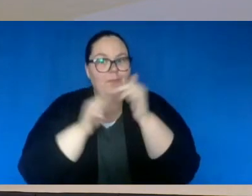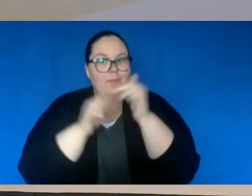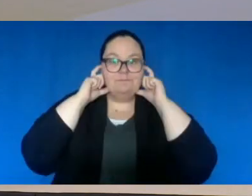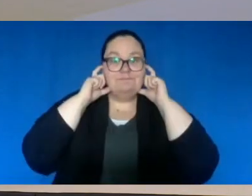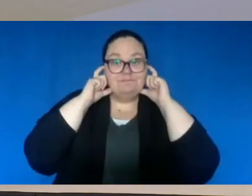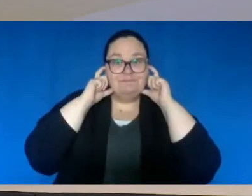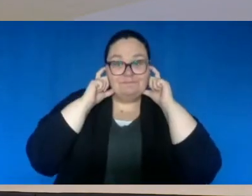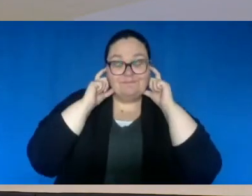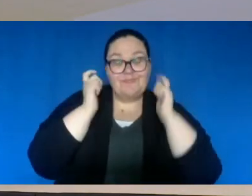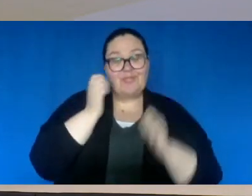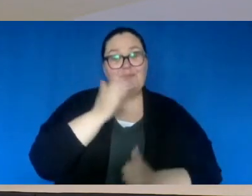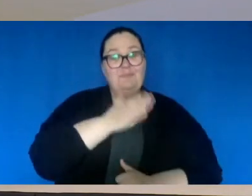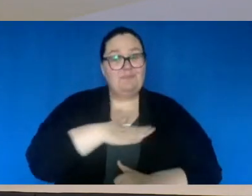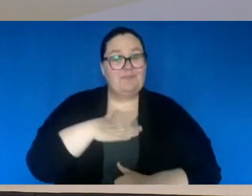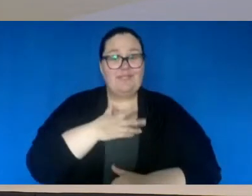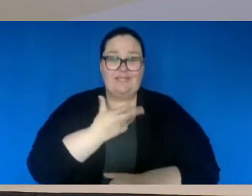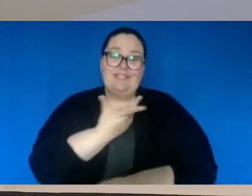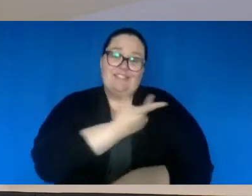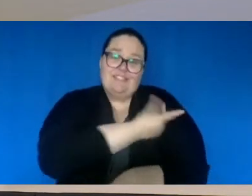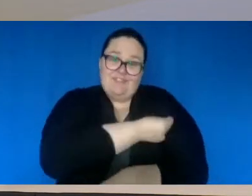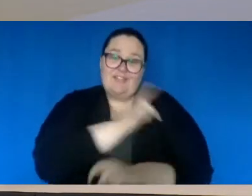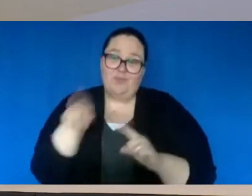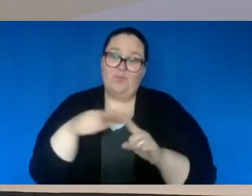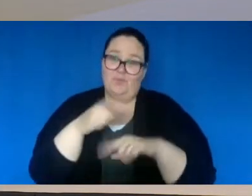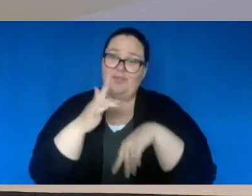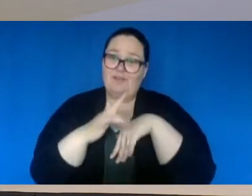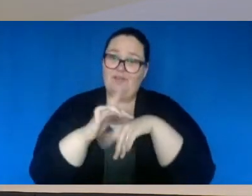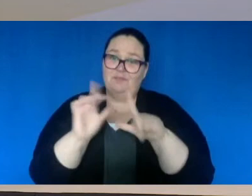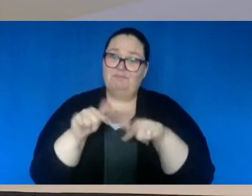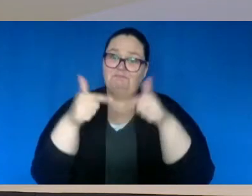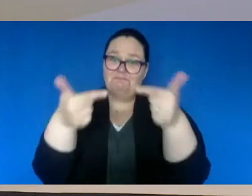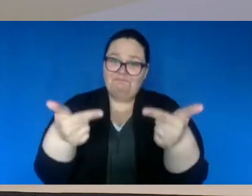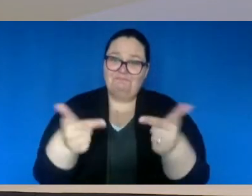and get vaccinated as soon as it is your turn.